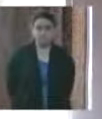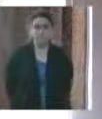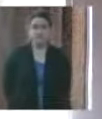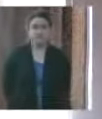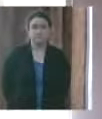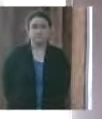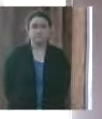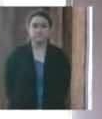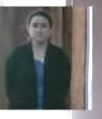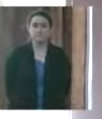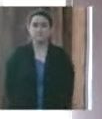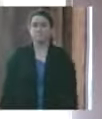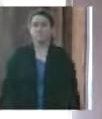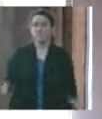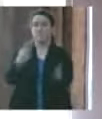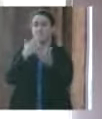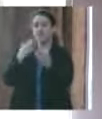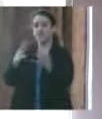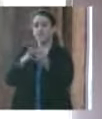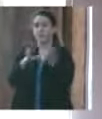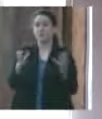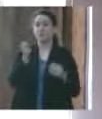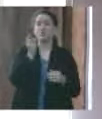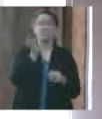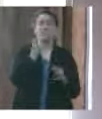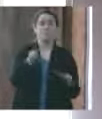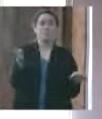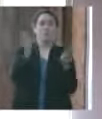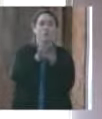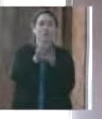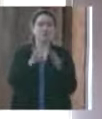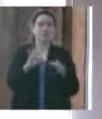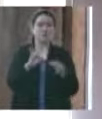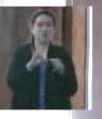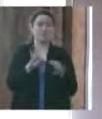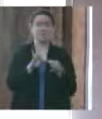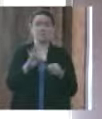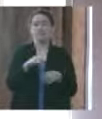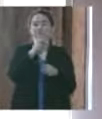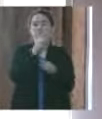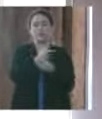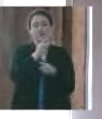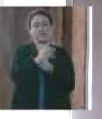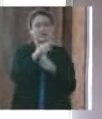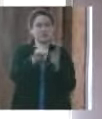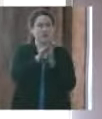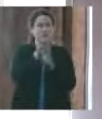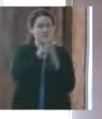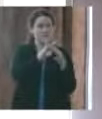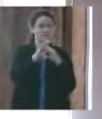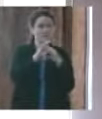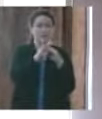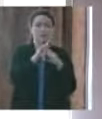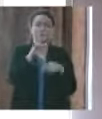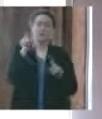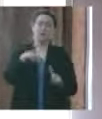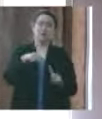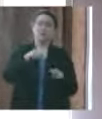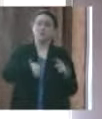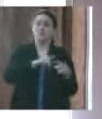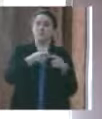Thank you very much. Just a few closing remarks. The Conservation and Development Network is all about catalyzing